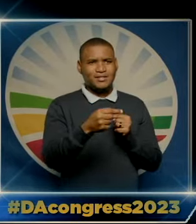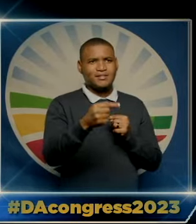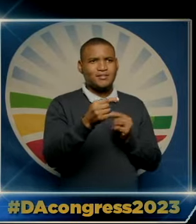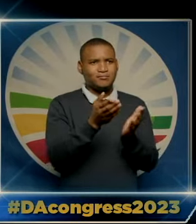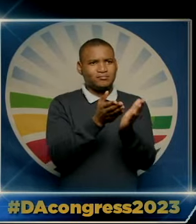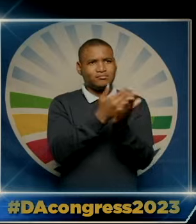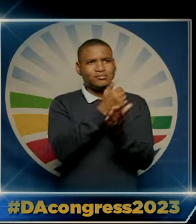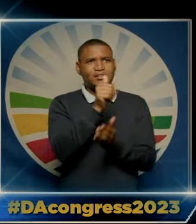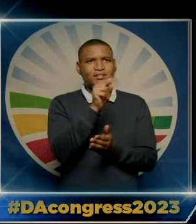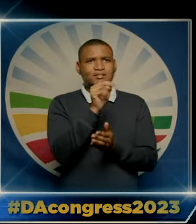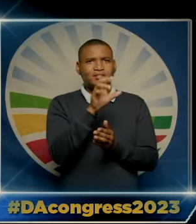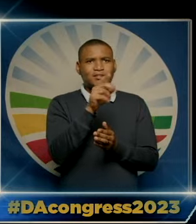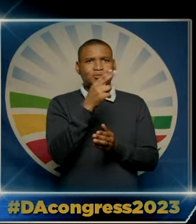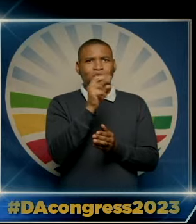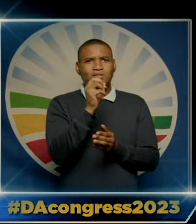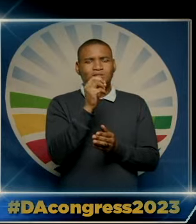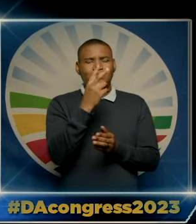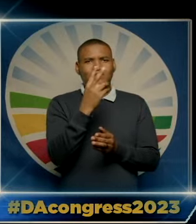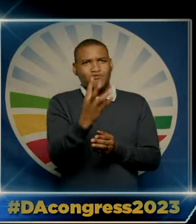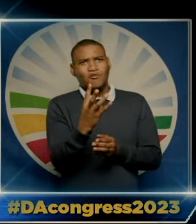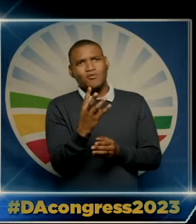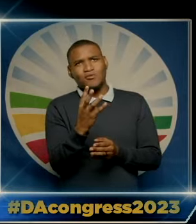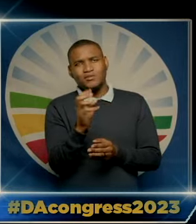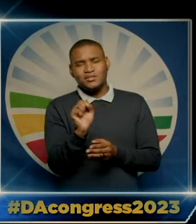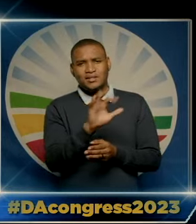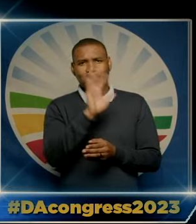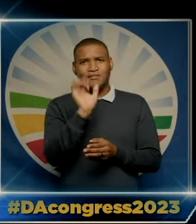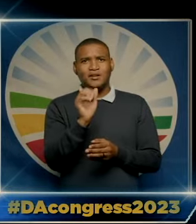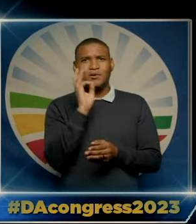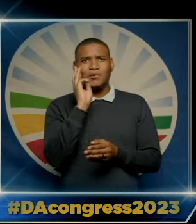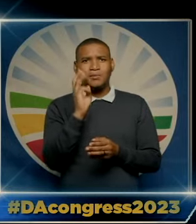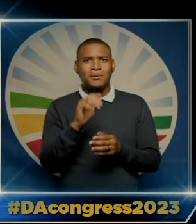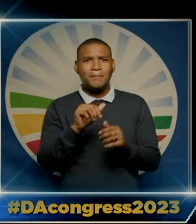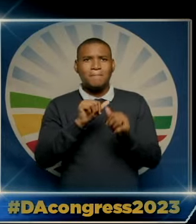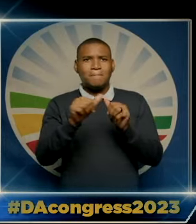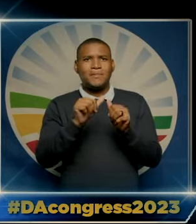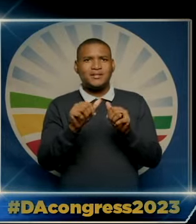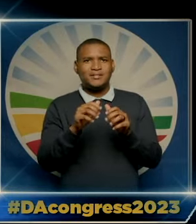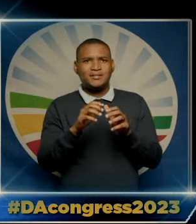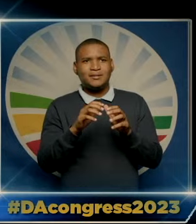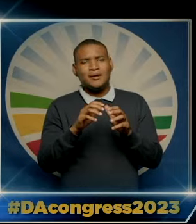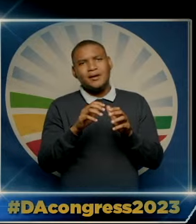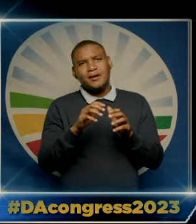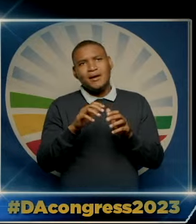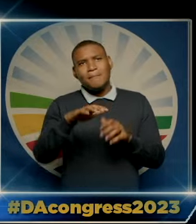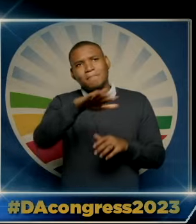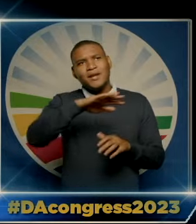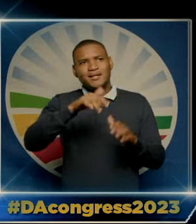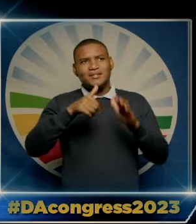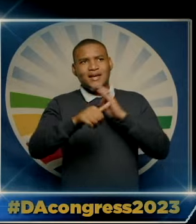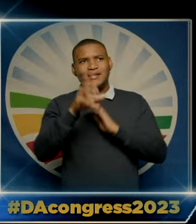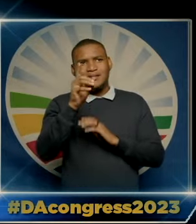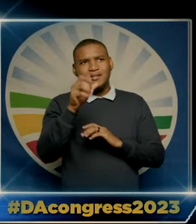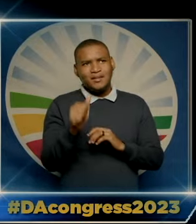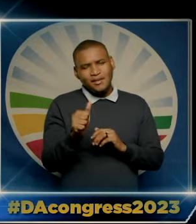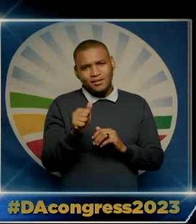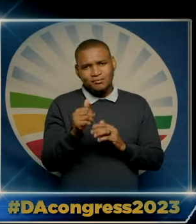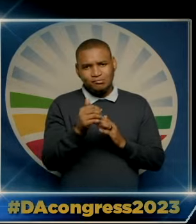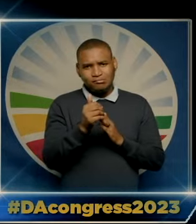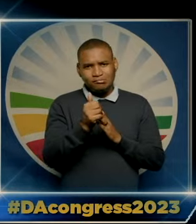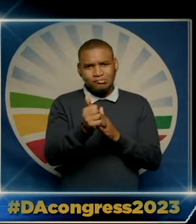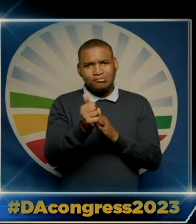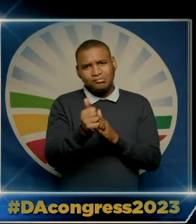in 2024. South Africa will be a much better place under the Democratic Alliance.